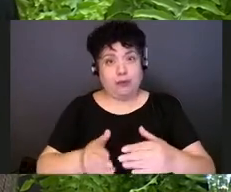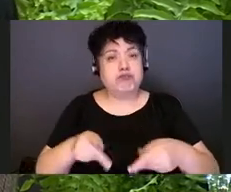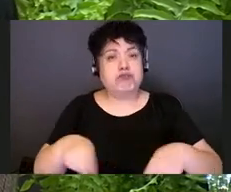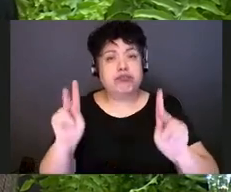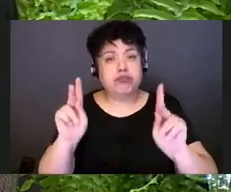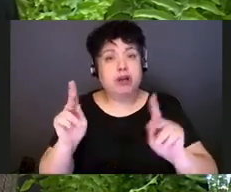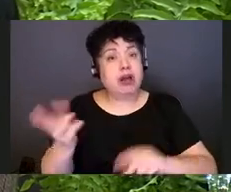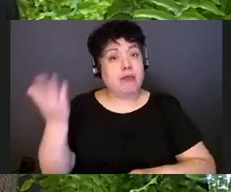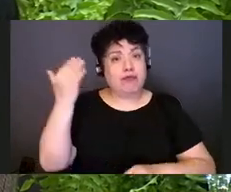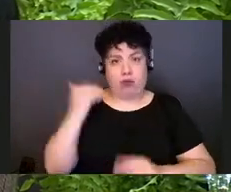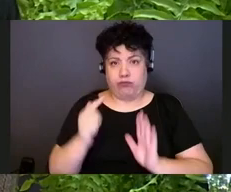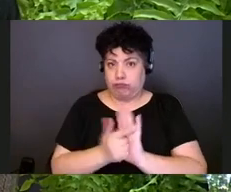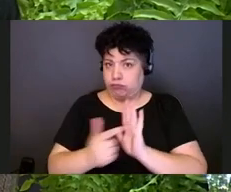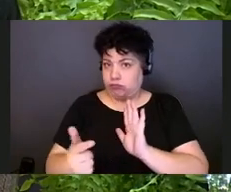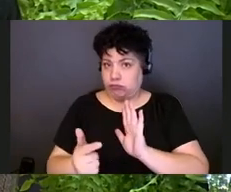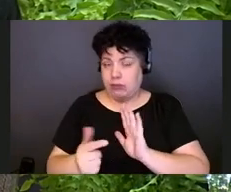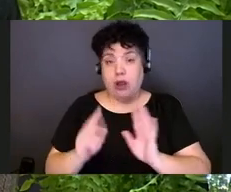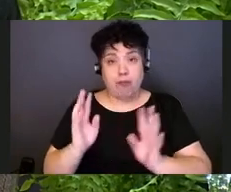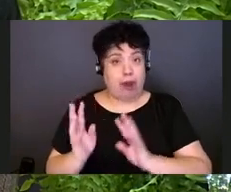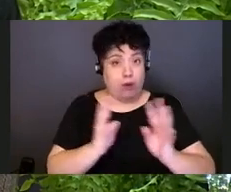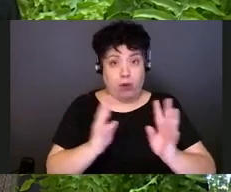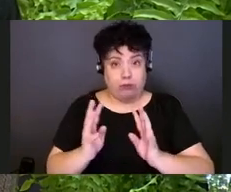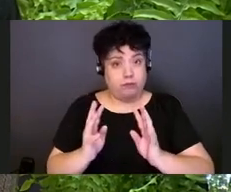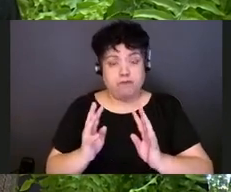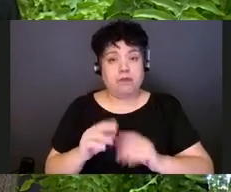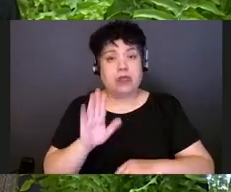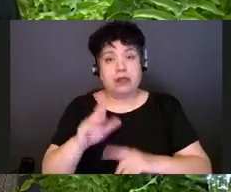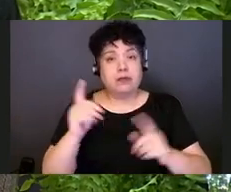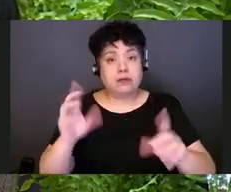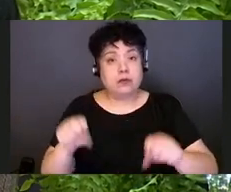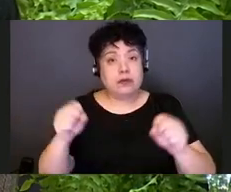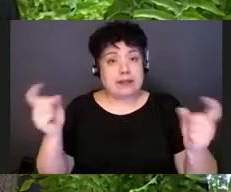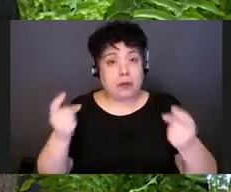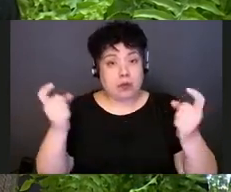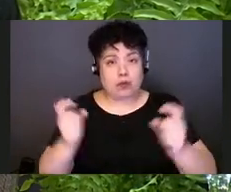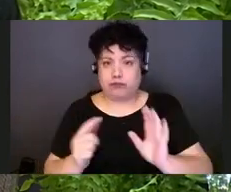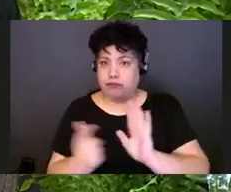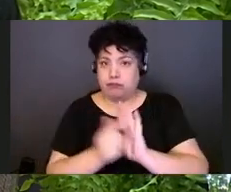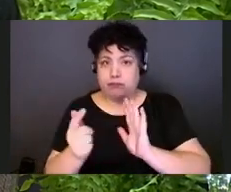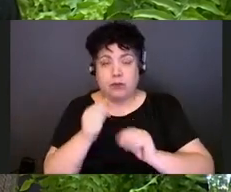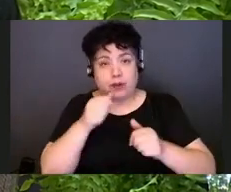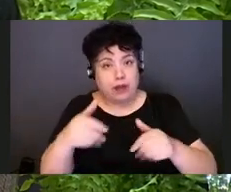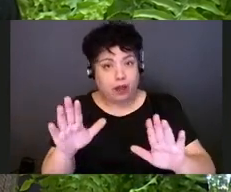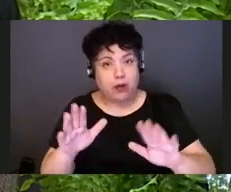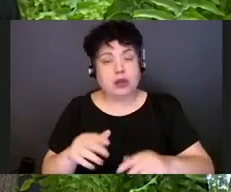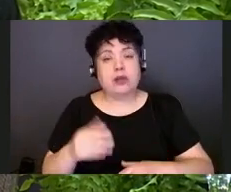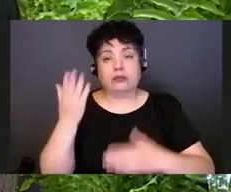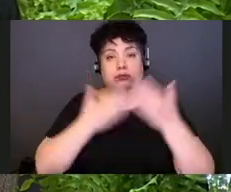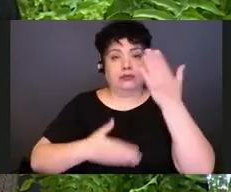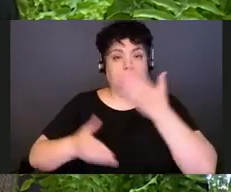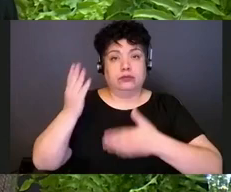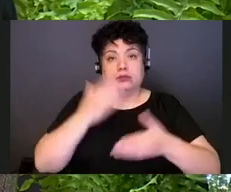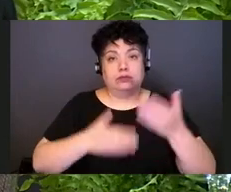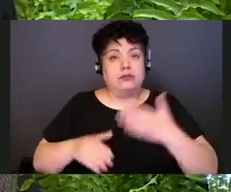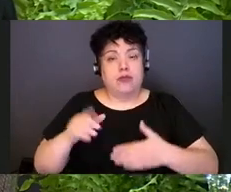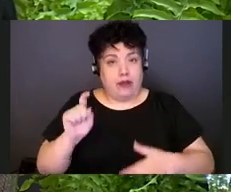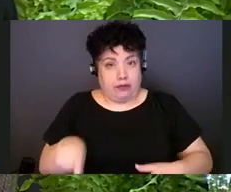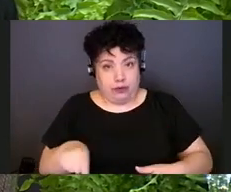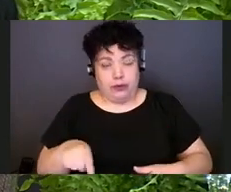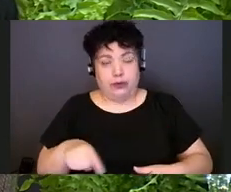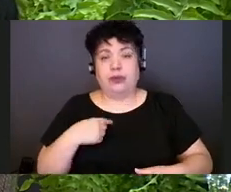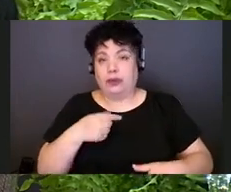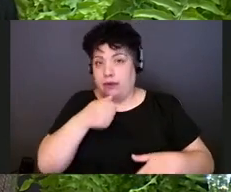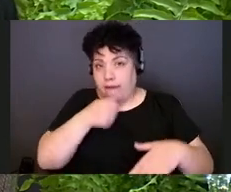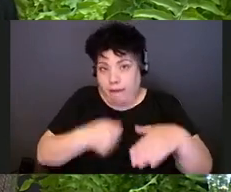Previously, not allowed for powwows, not allowed for ceremonies. Everything mm-hmm. was done underground from our people, hiding.